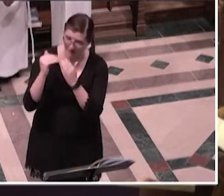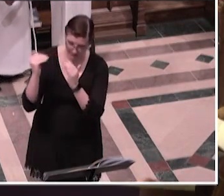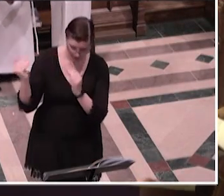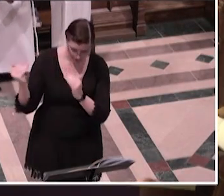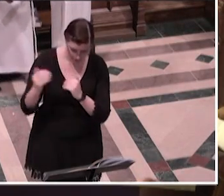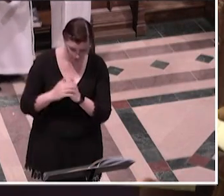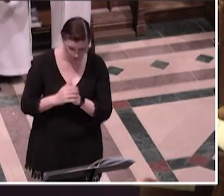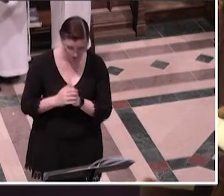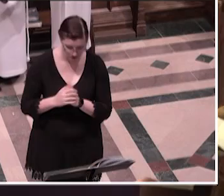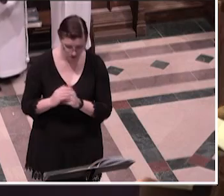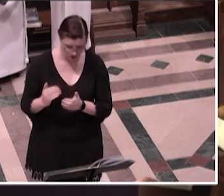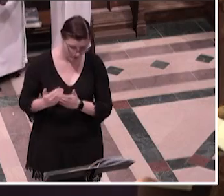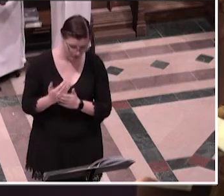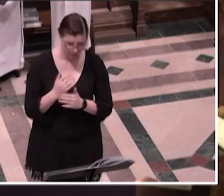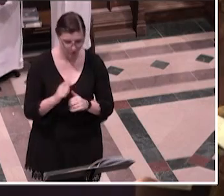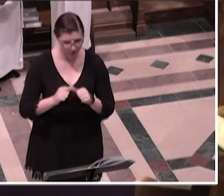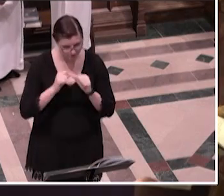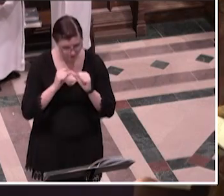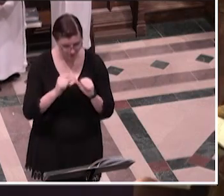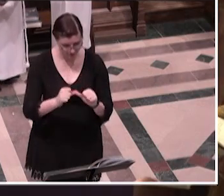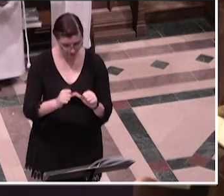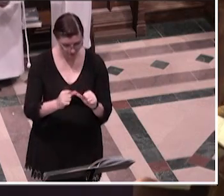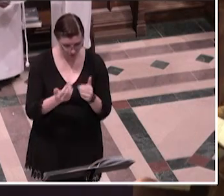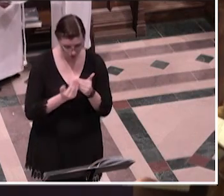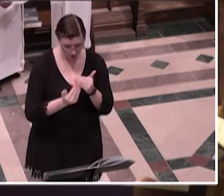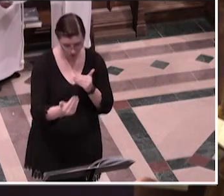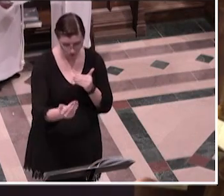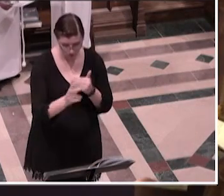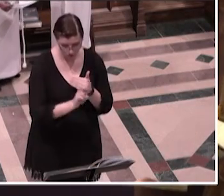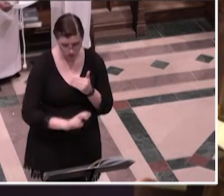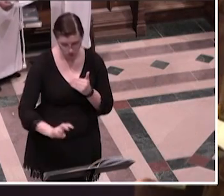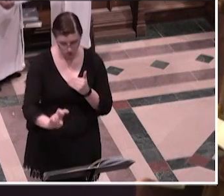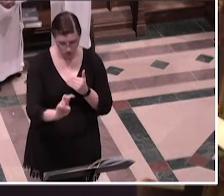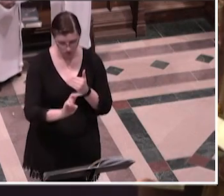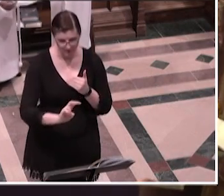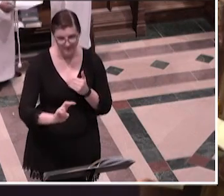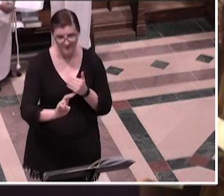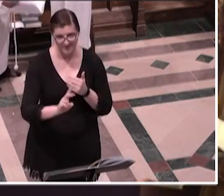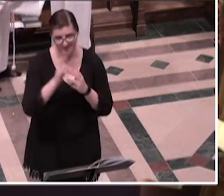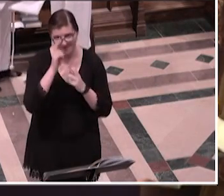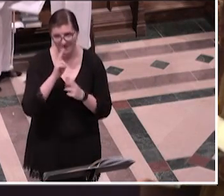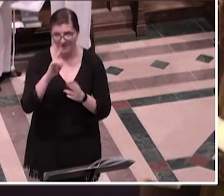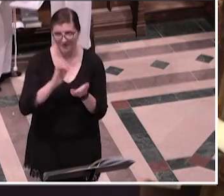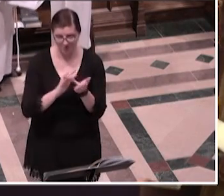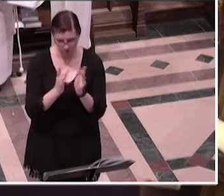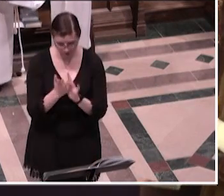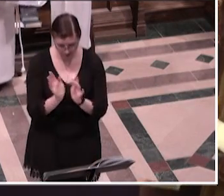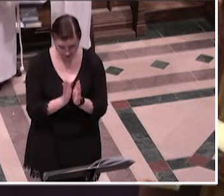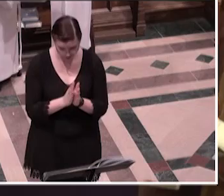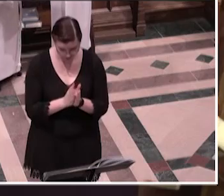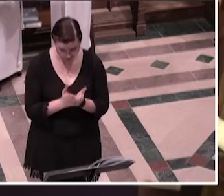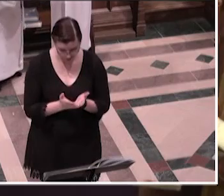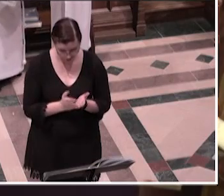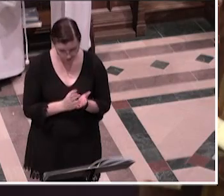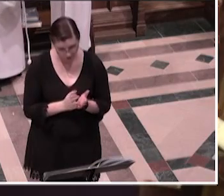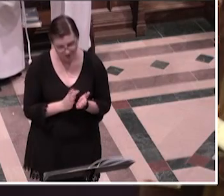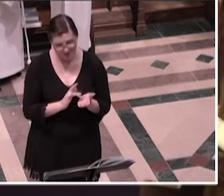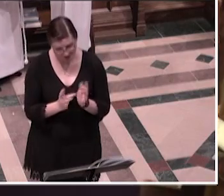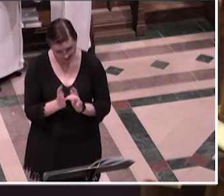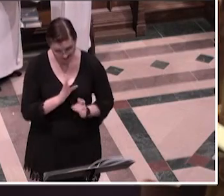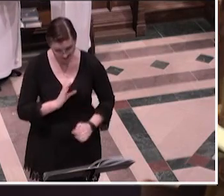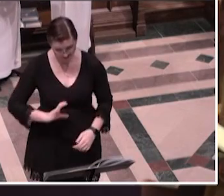and sustain us as we go forward on our journey. In the name of Jesus Christ, our Lord.